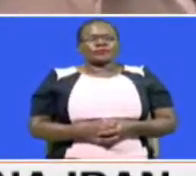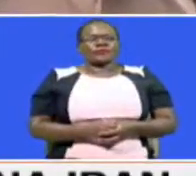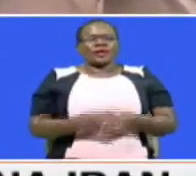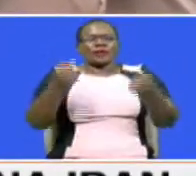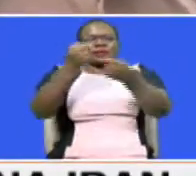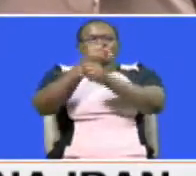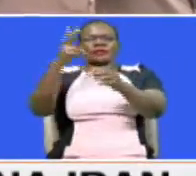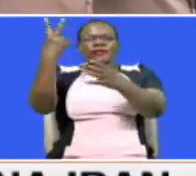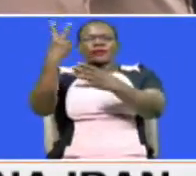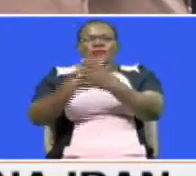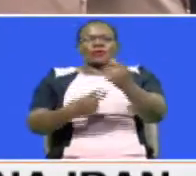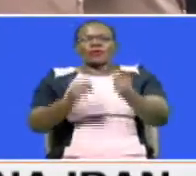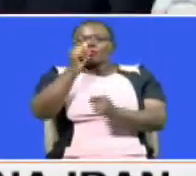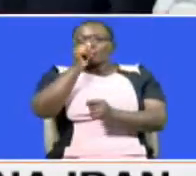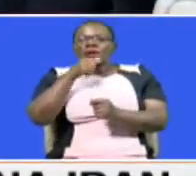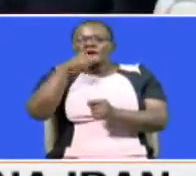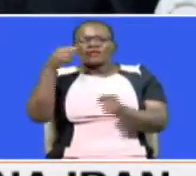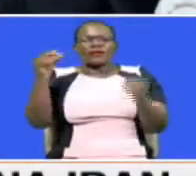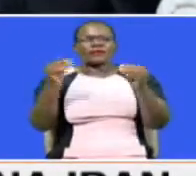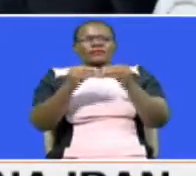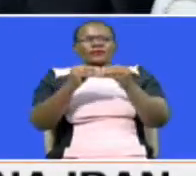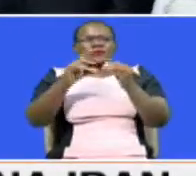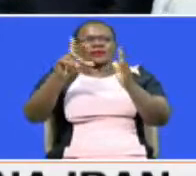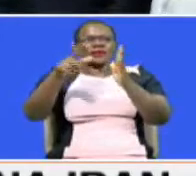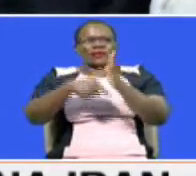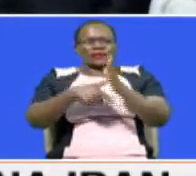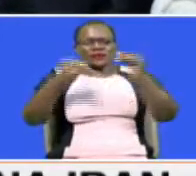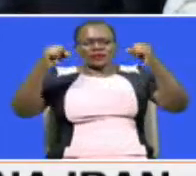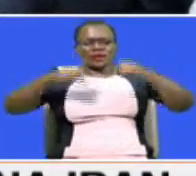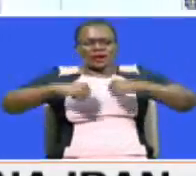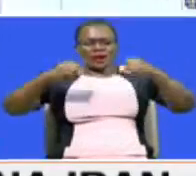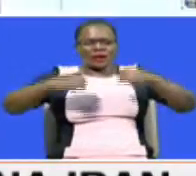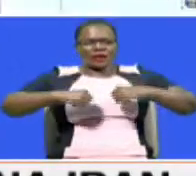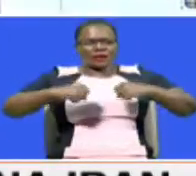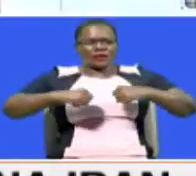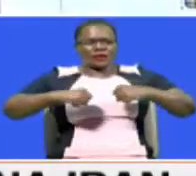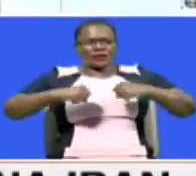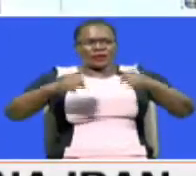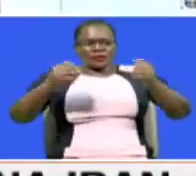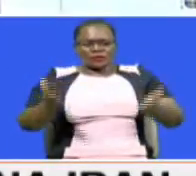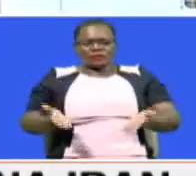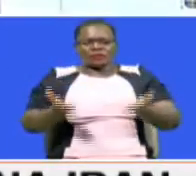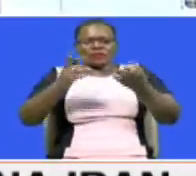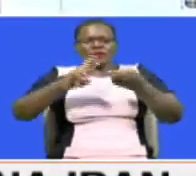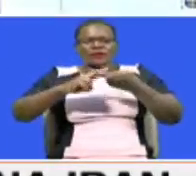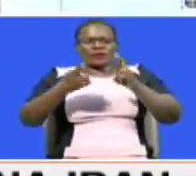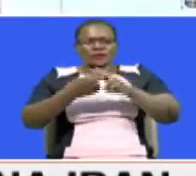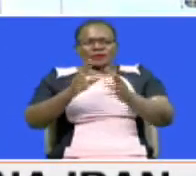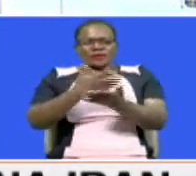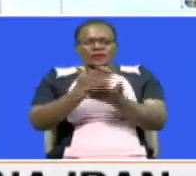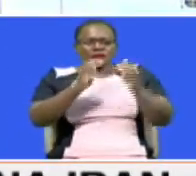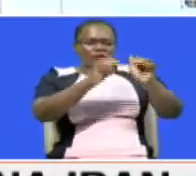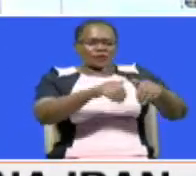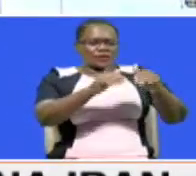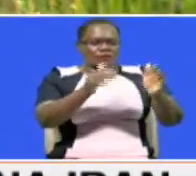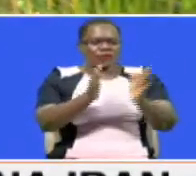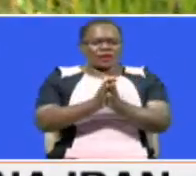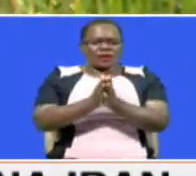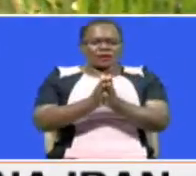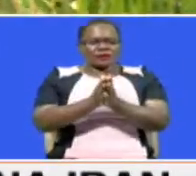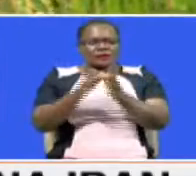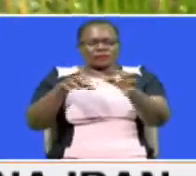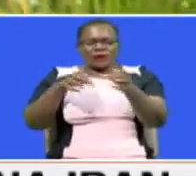Marais hao wakiandaa kikao cha faragha kisha kuafikiana kushirikiana na kuimarisha ushirikiano kwenye sekta ya kilimo na